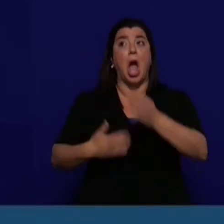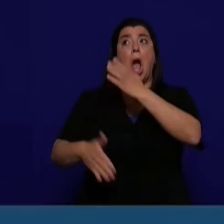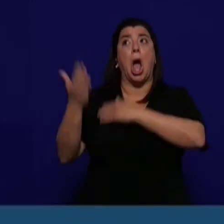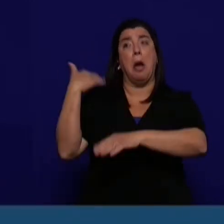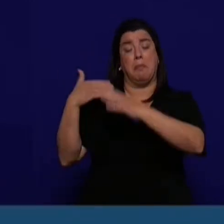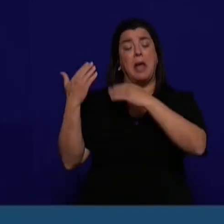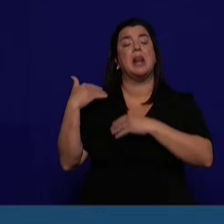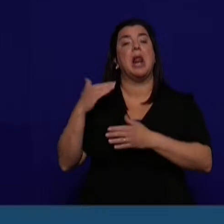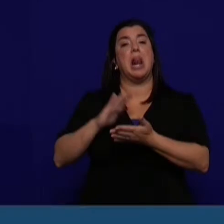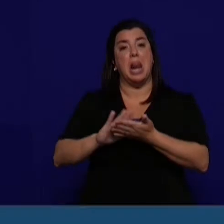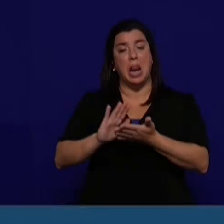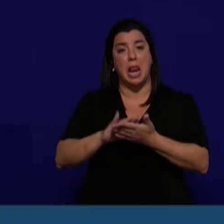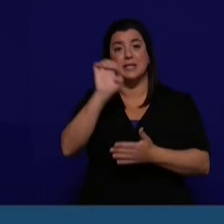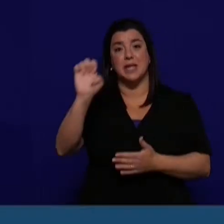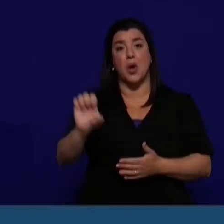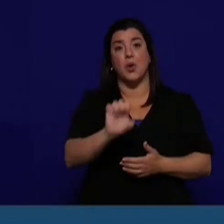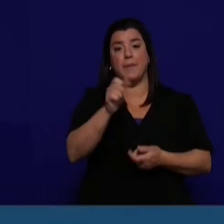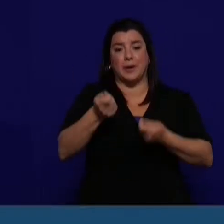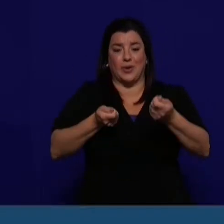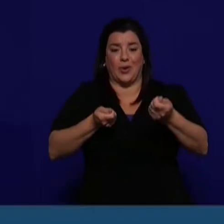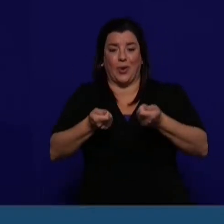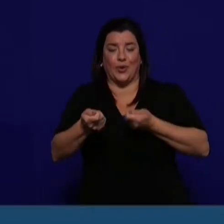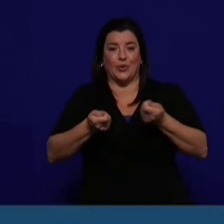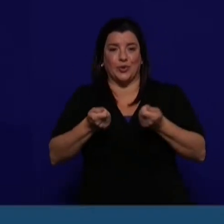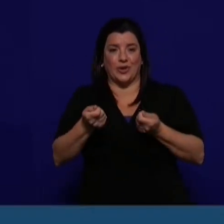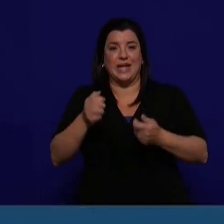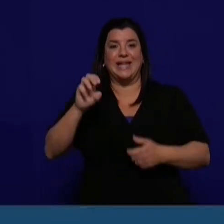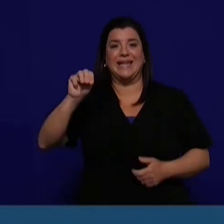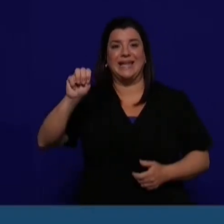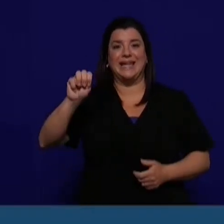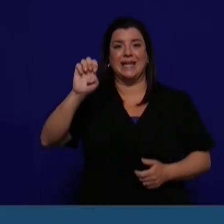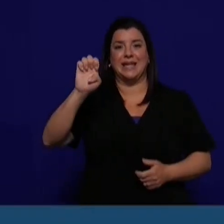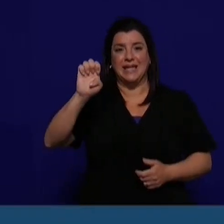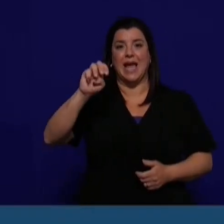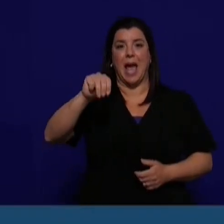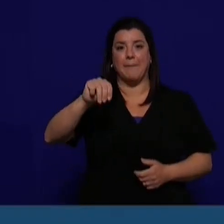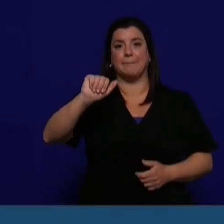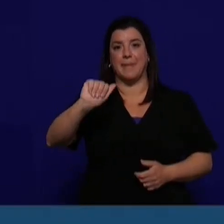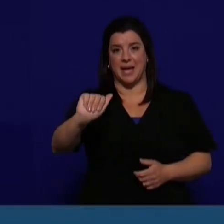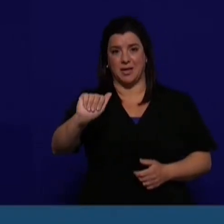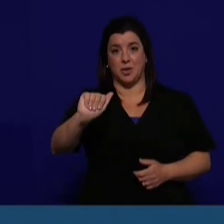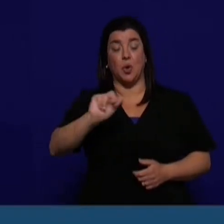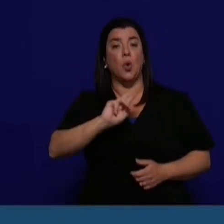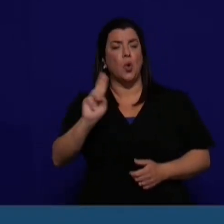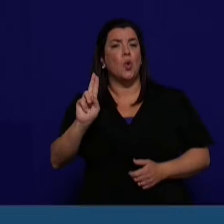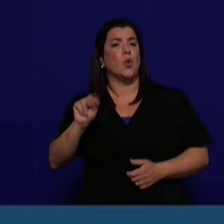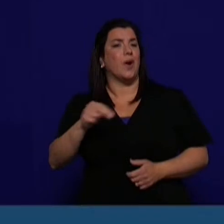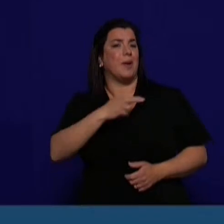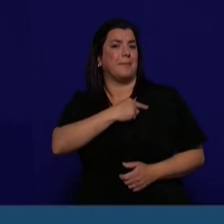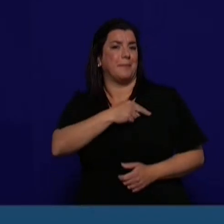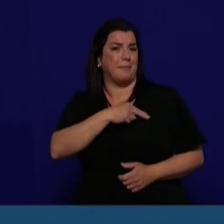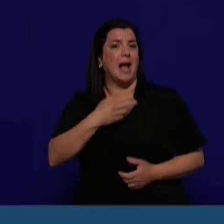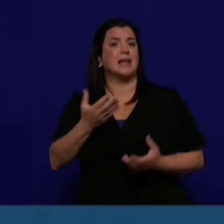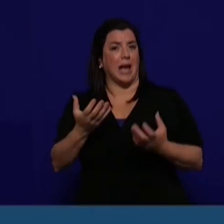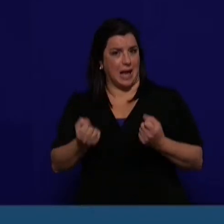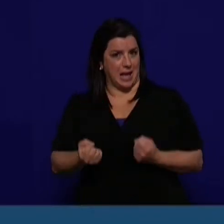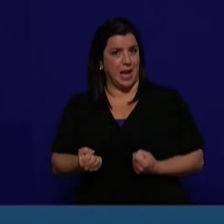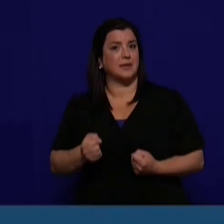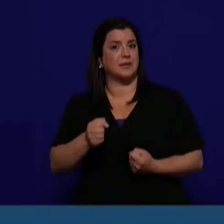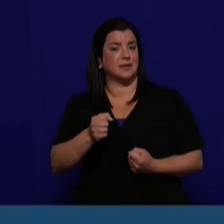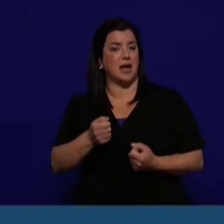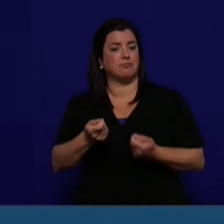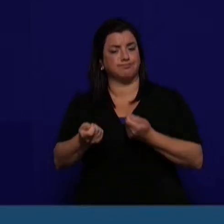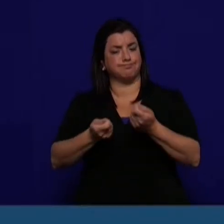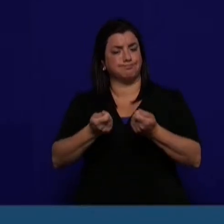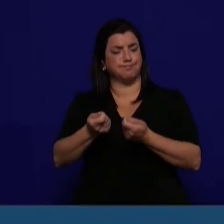l-Ewropa kollha u hija kontrollata mill-European Medicines Agency u anke f'Malta aħna għandna l-awtorità regolatorja